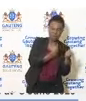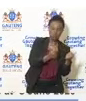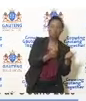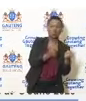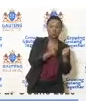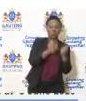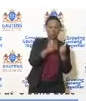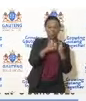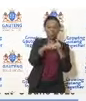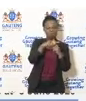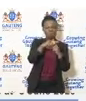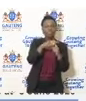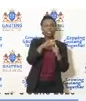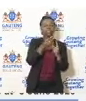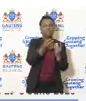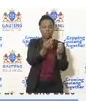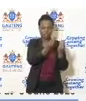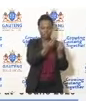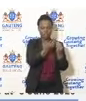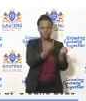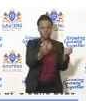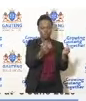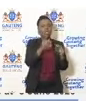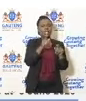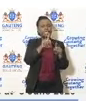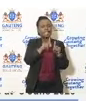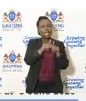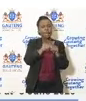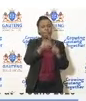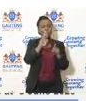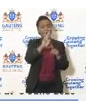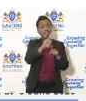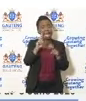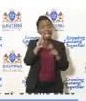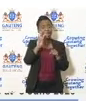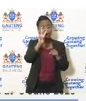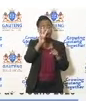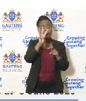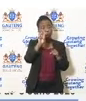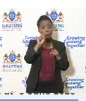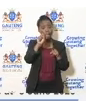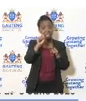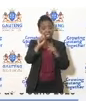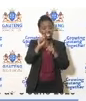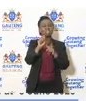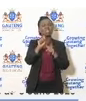And actually we know there is a mine in Rand West. Is that Harmony?